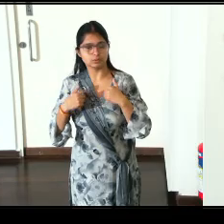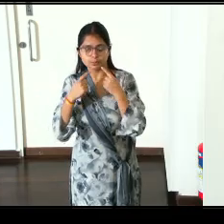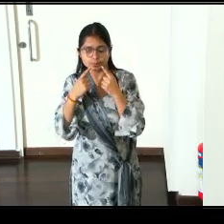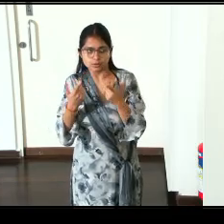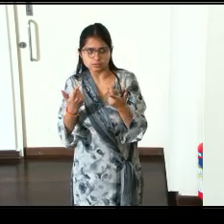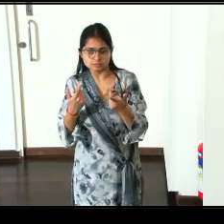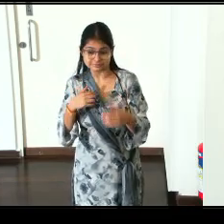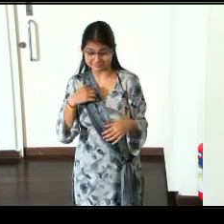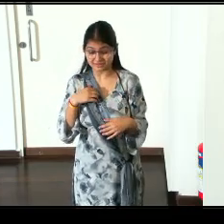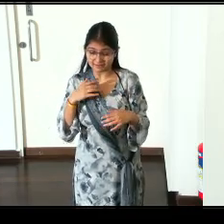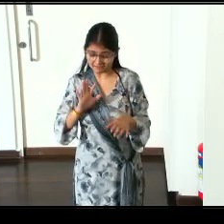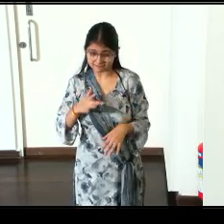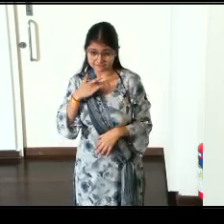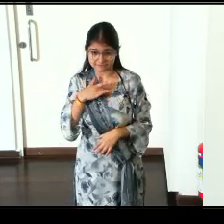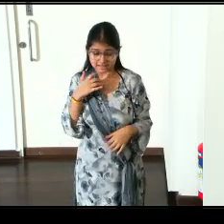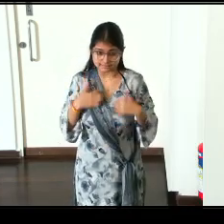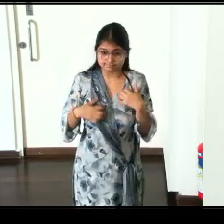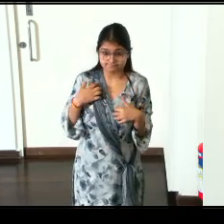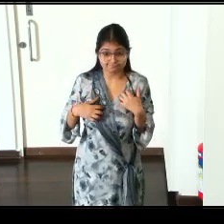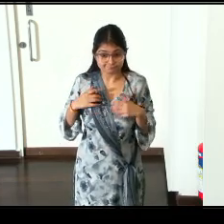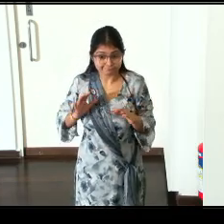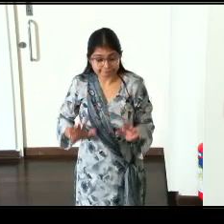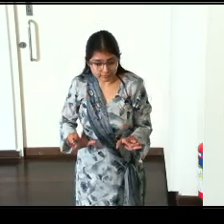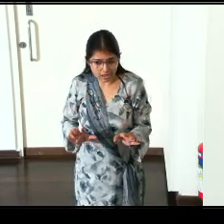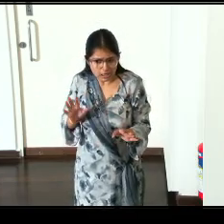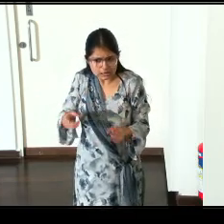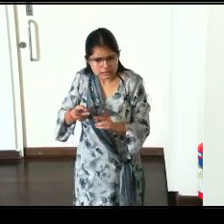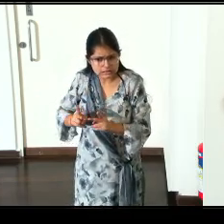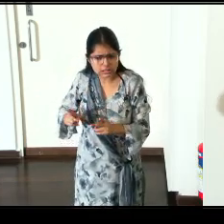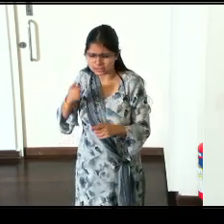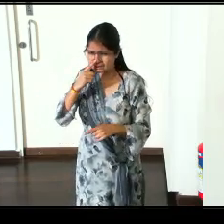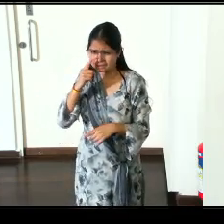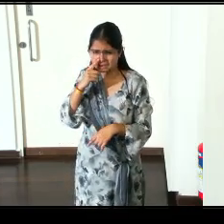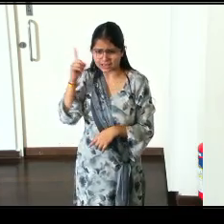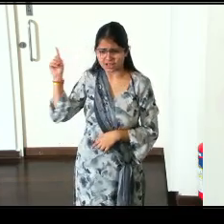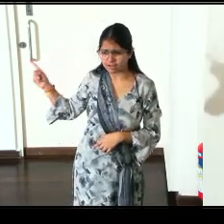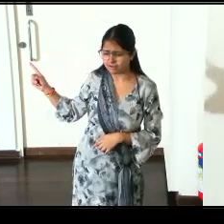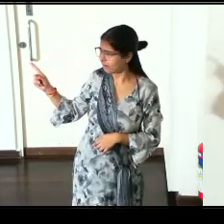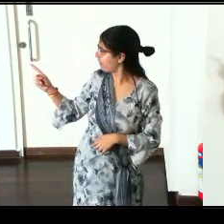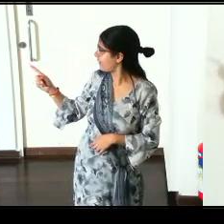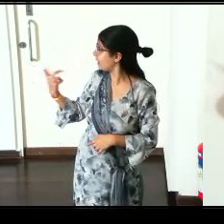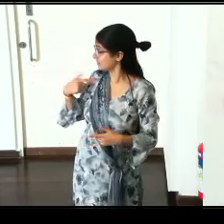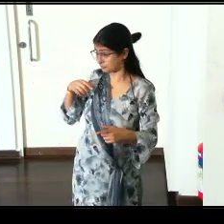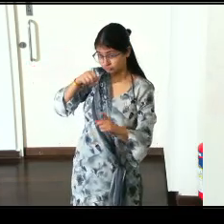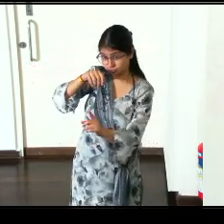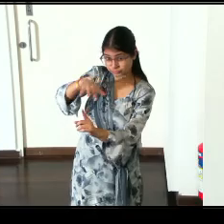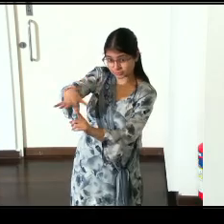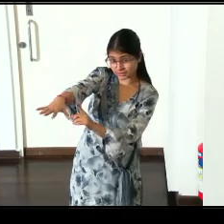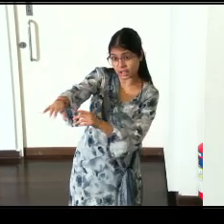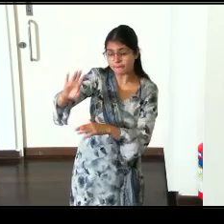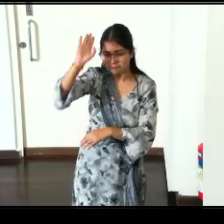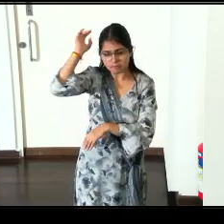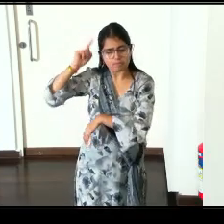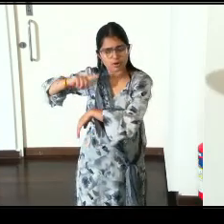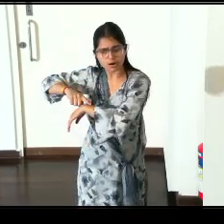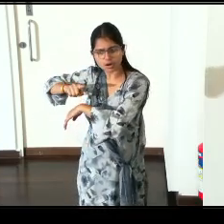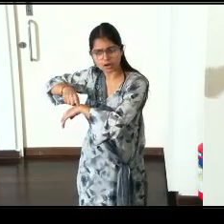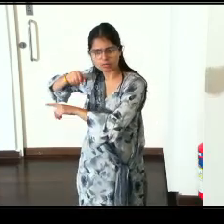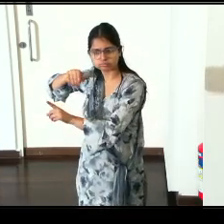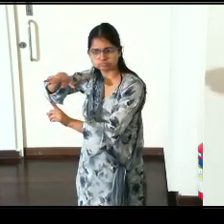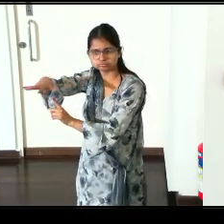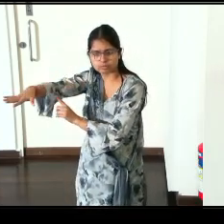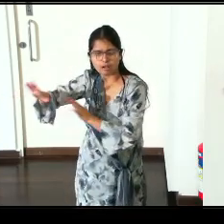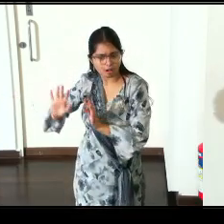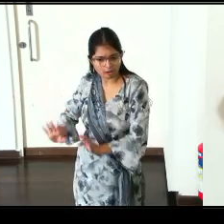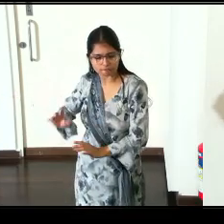quite interesting, that there is a kind of, at least she sees a kind of influence of an earlier kind of